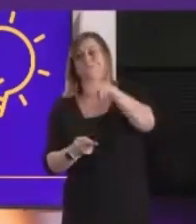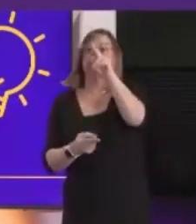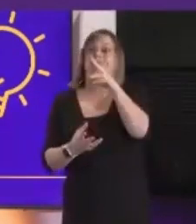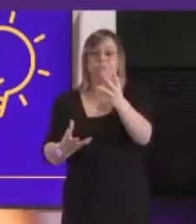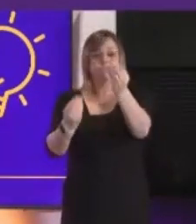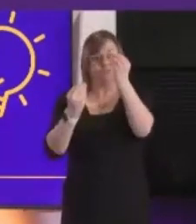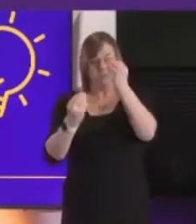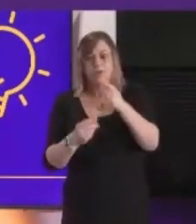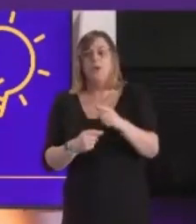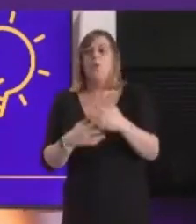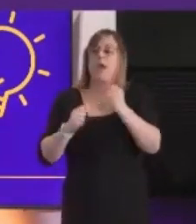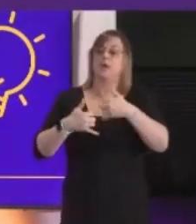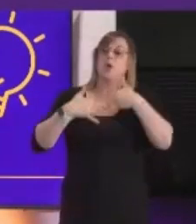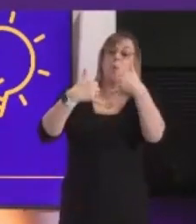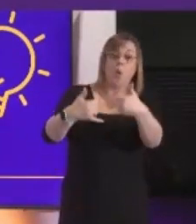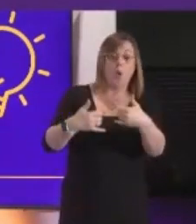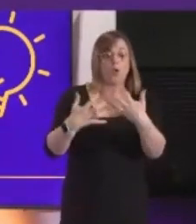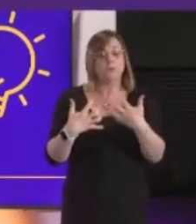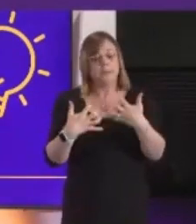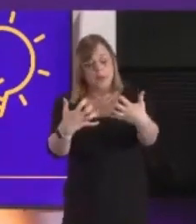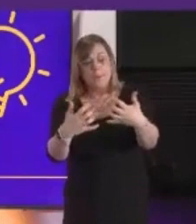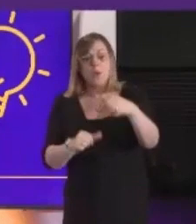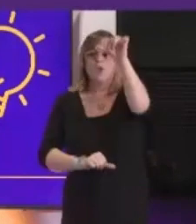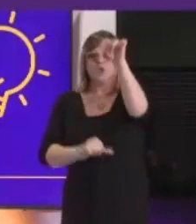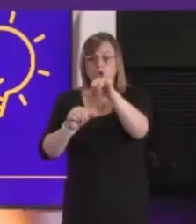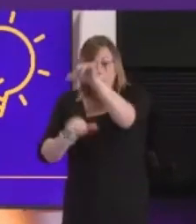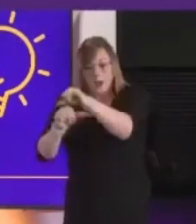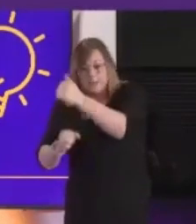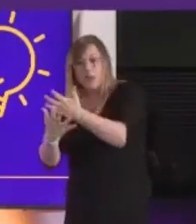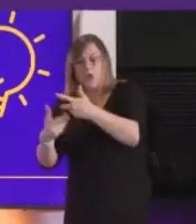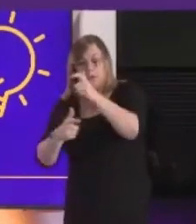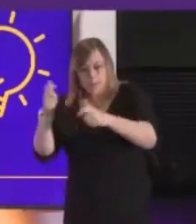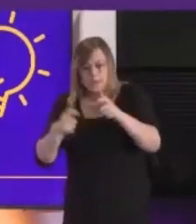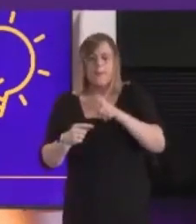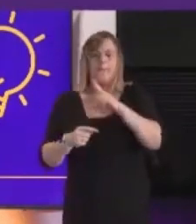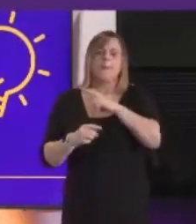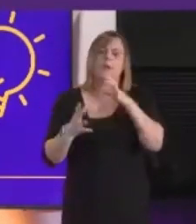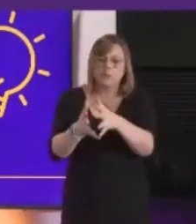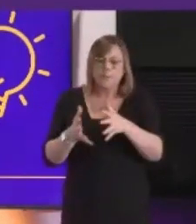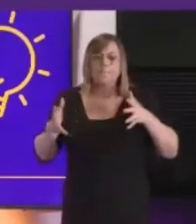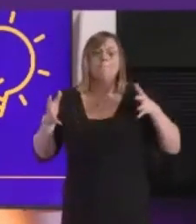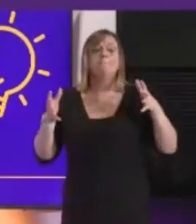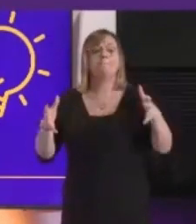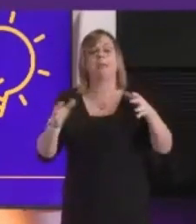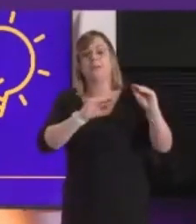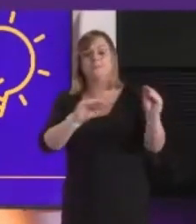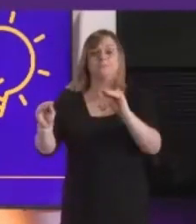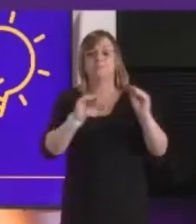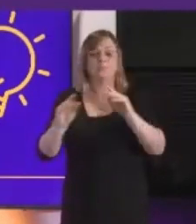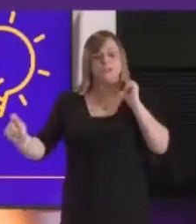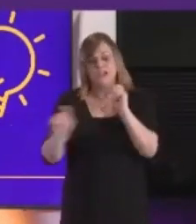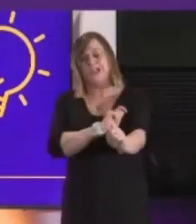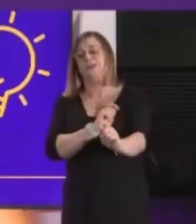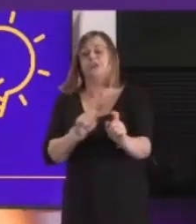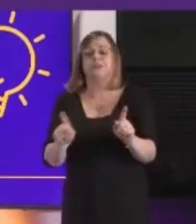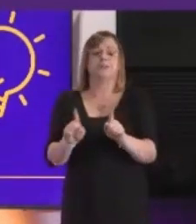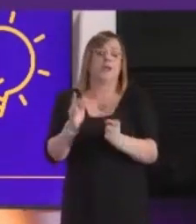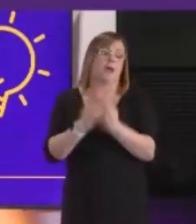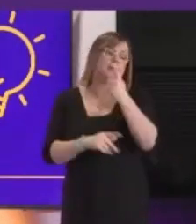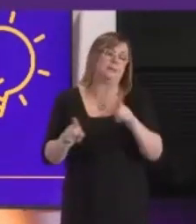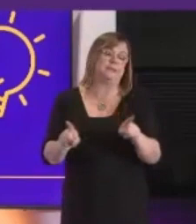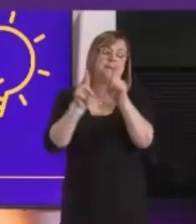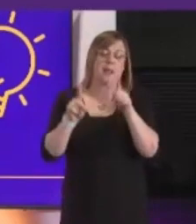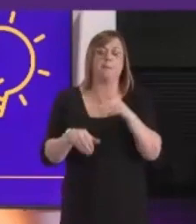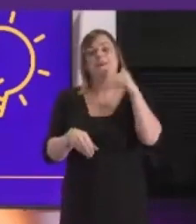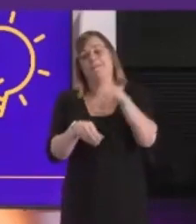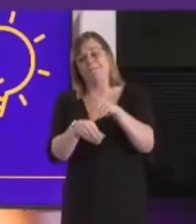award ceremony that we were shortlisted for because of it, just because of the scale of it and all of these changes that came in at the same time, and the